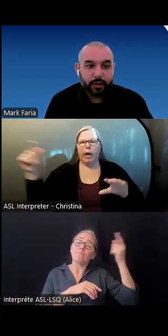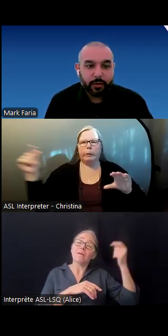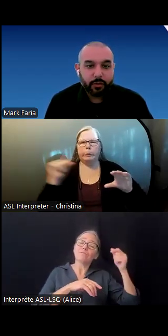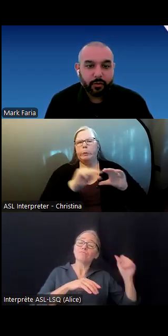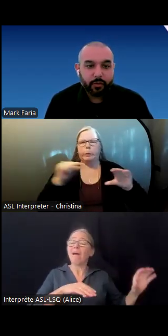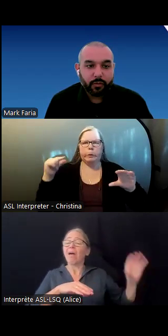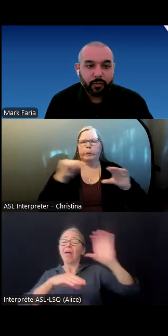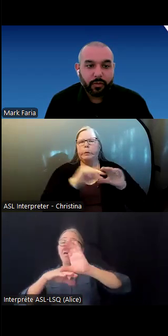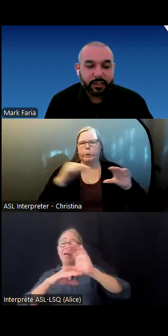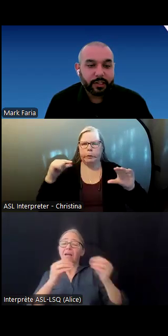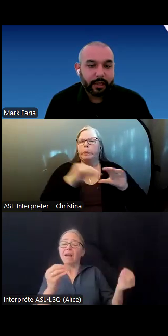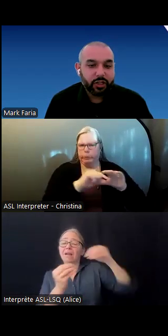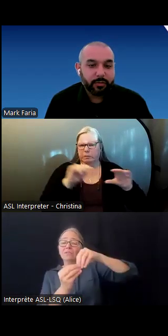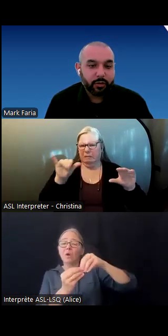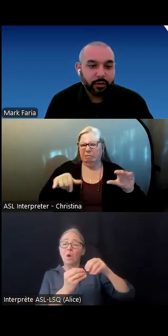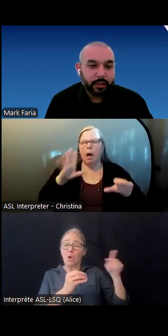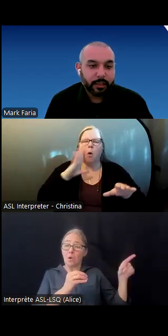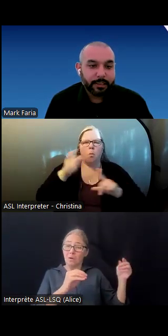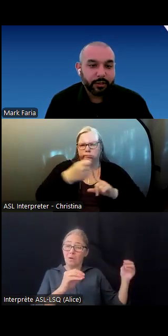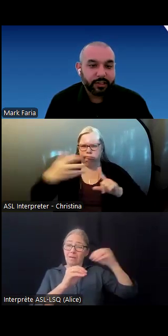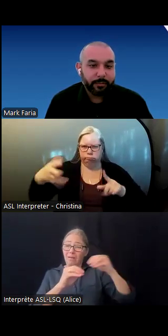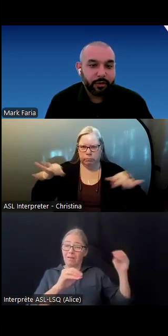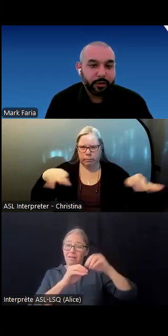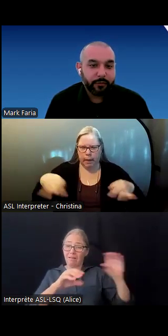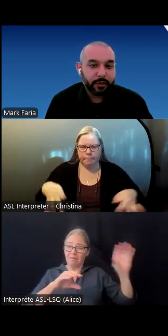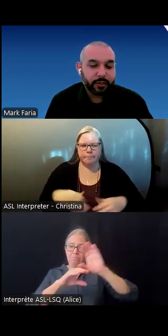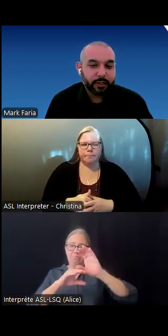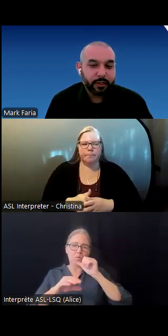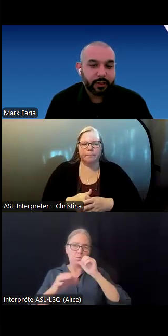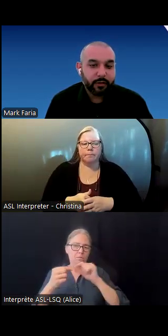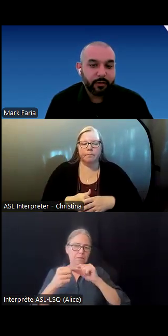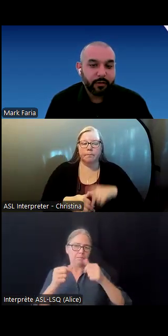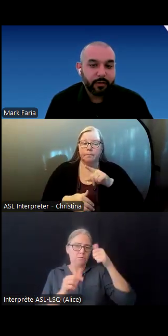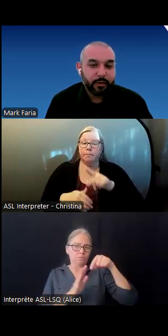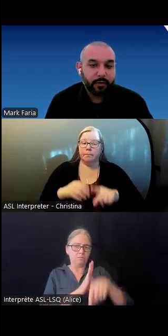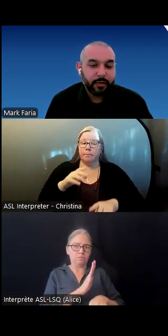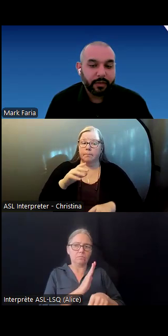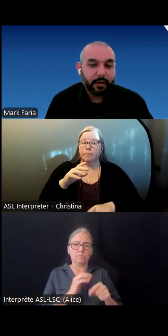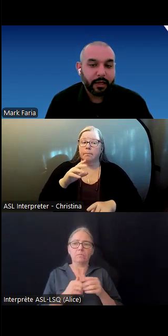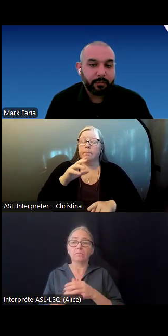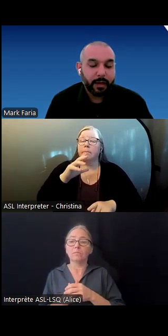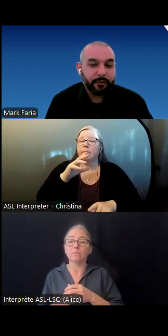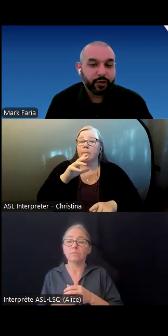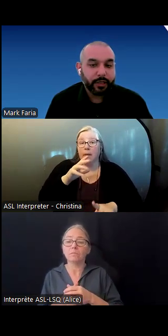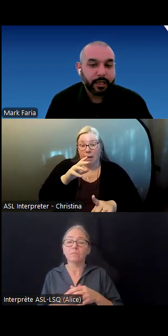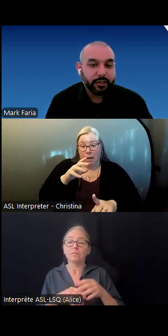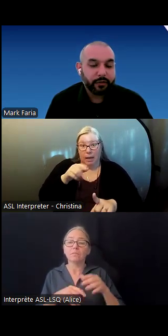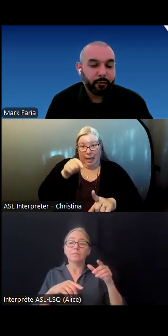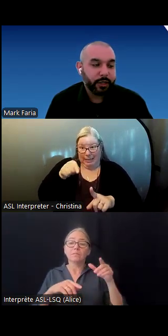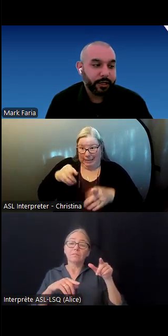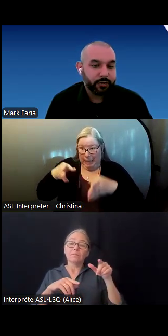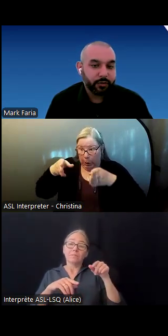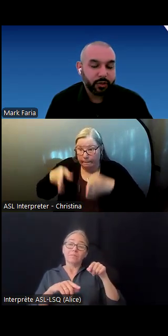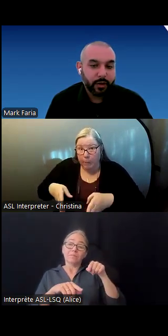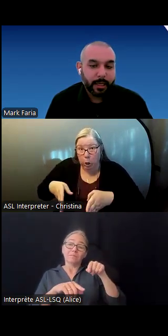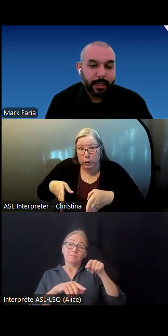So this is eligible until December 31st that a beneficiary is